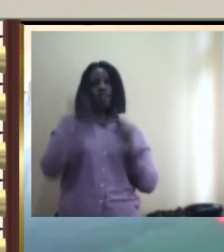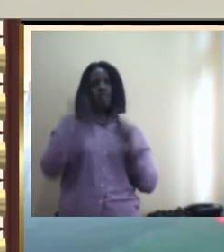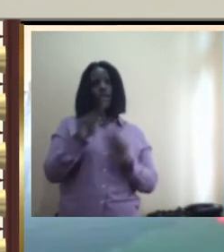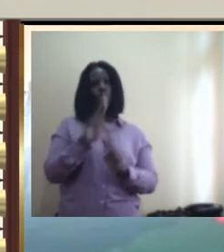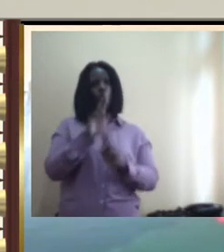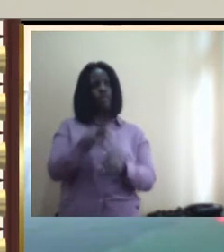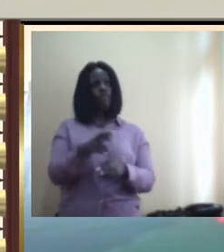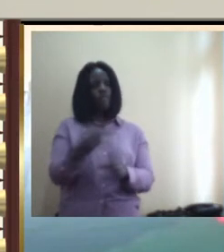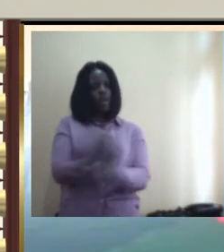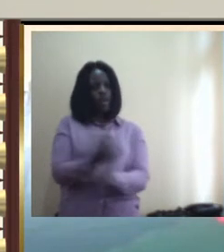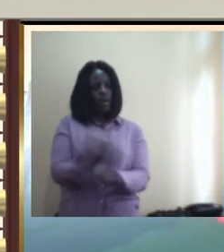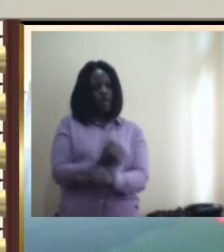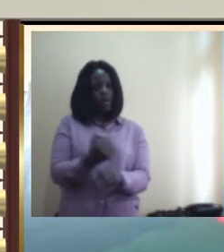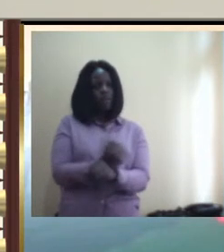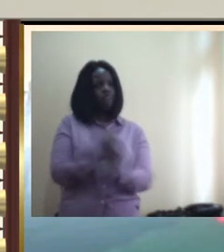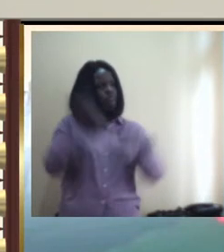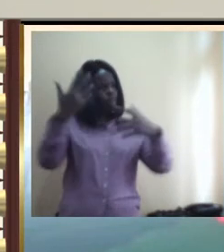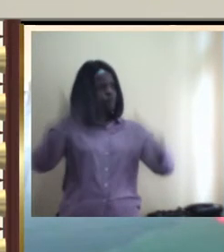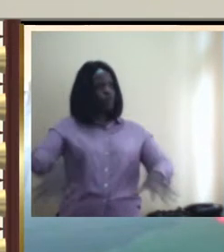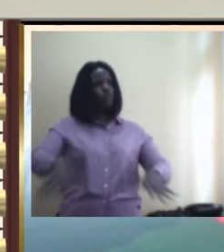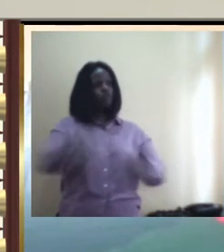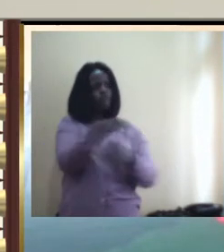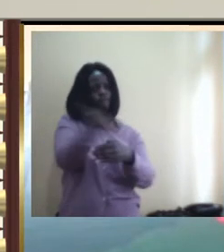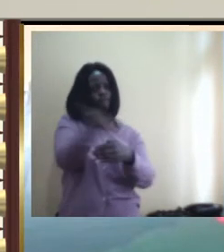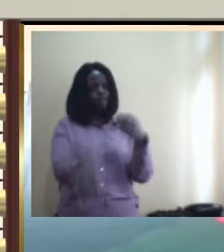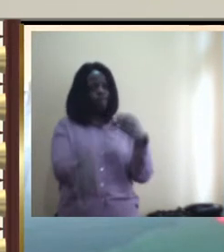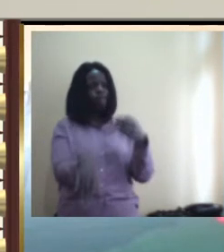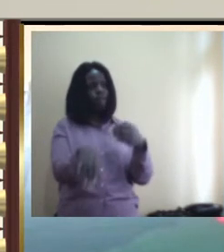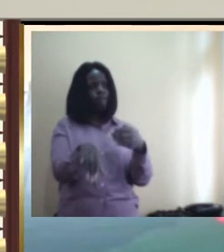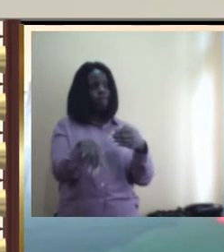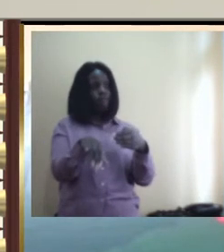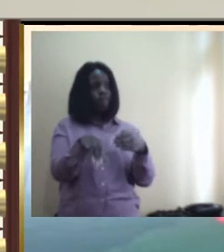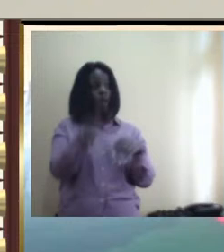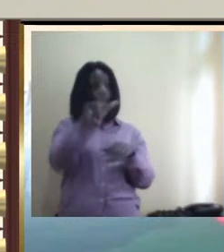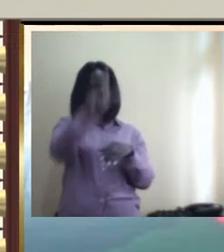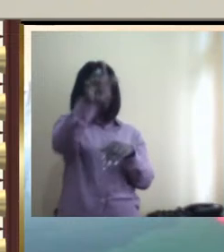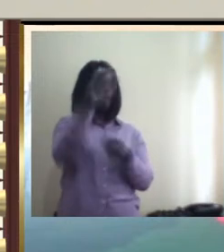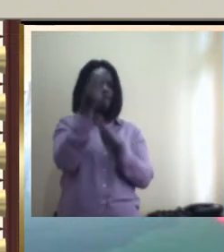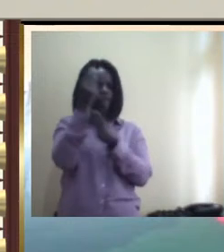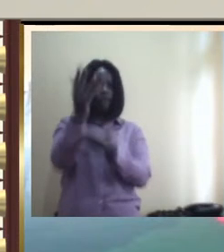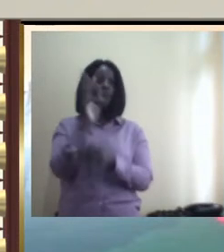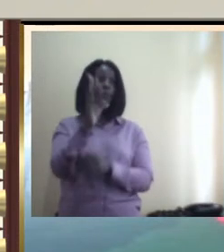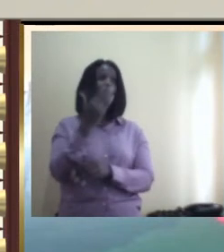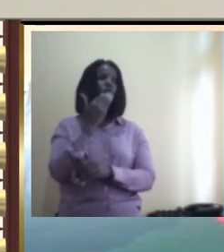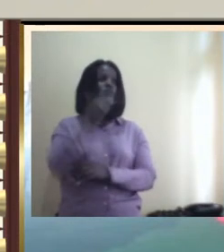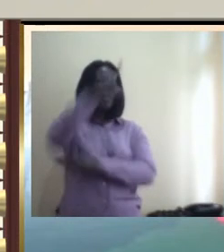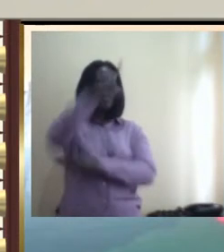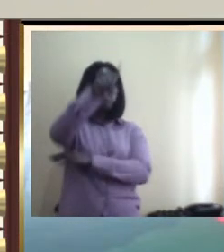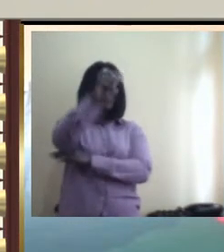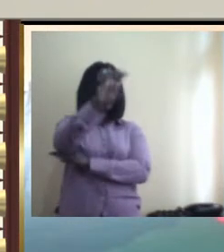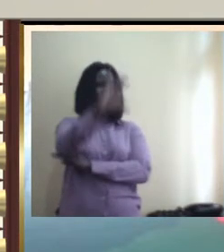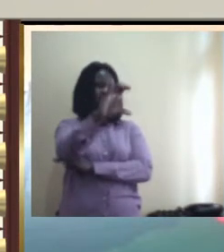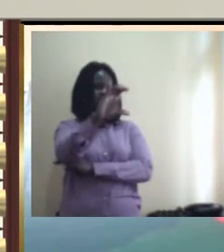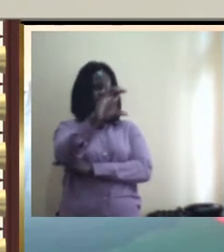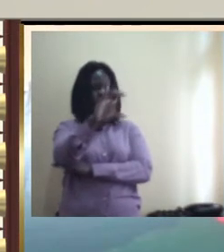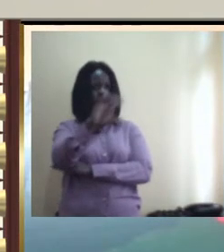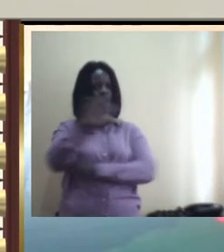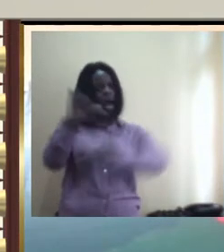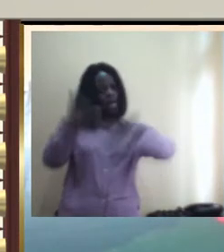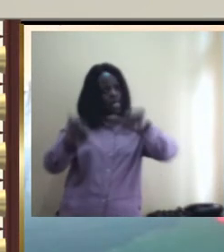been concluded and its finding will be tabled to the Provincial Executive Council. The assessment